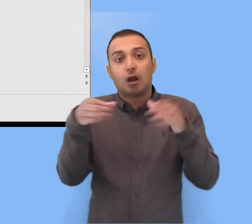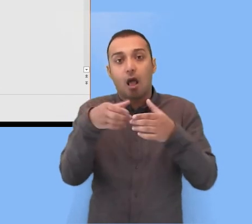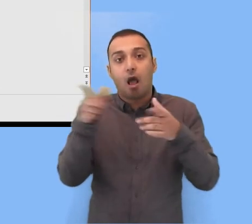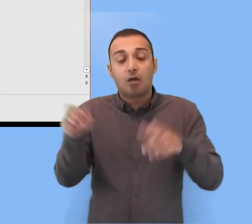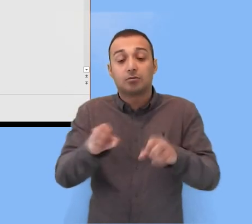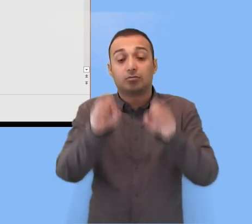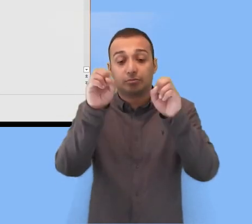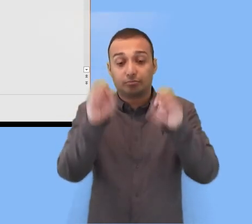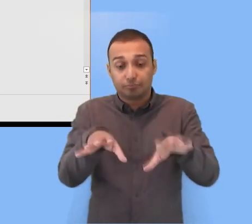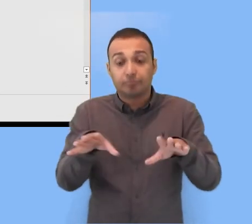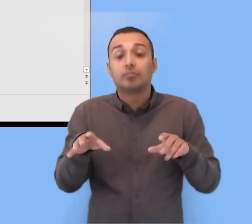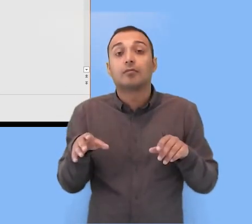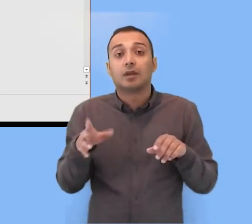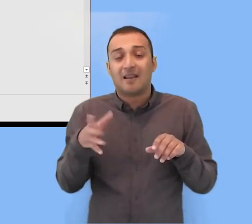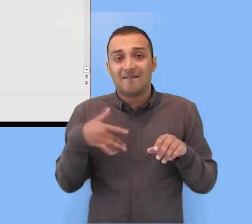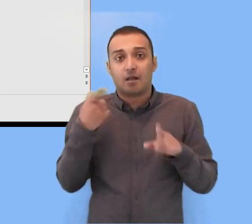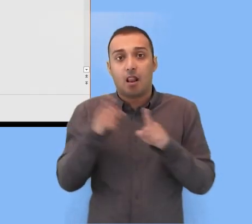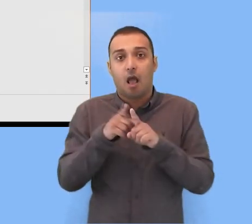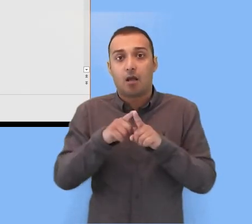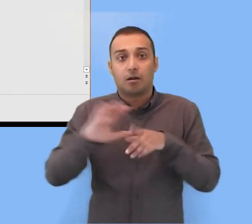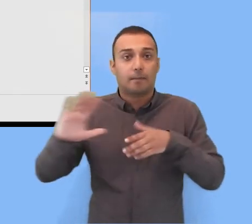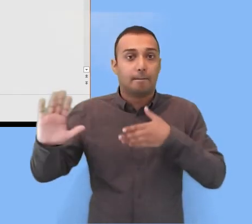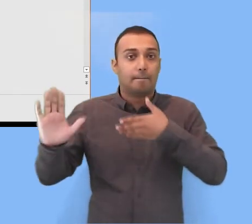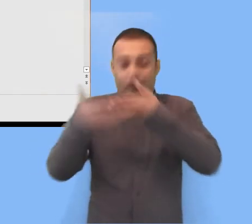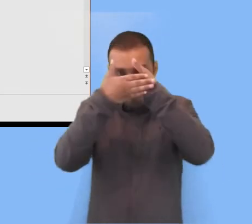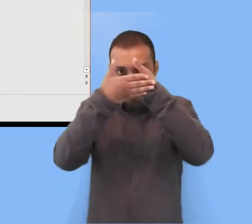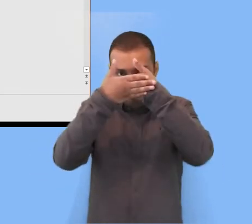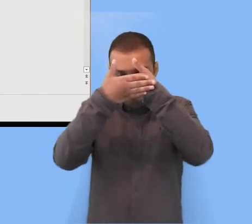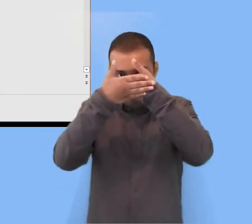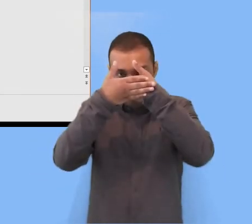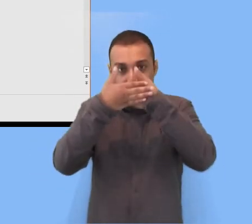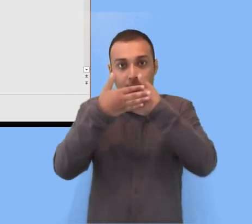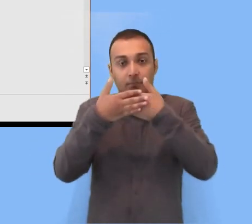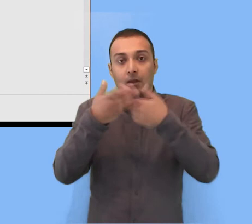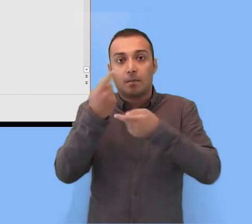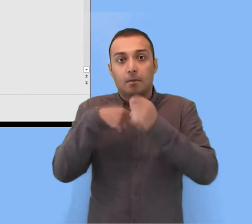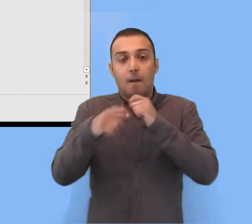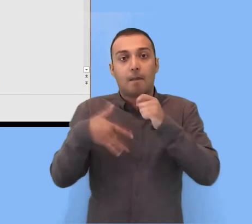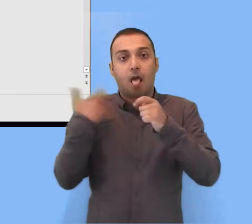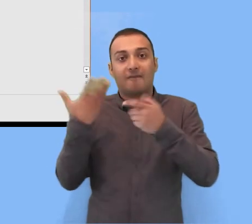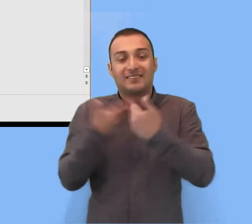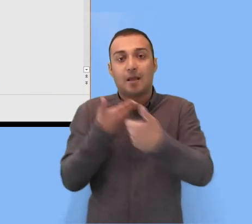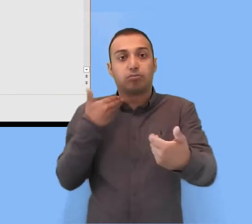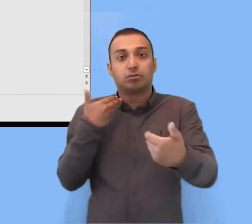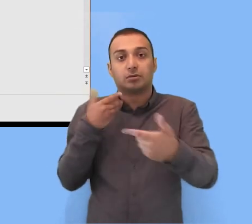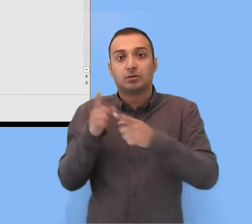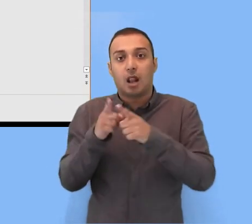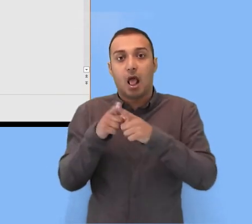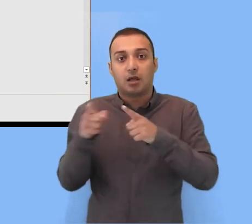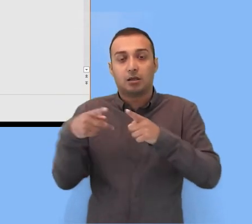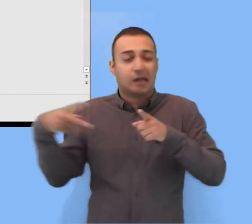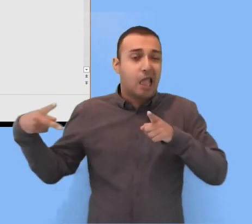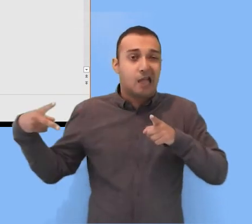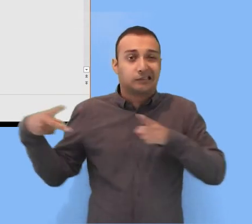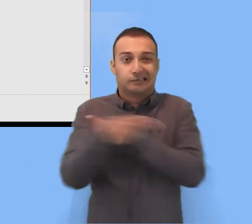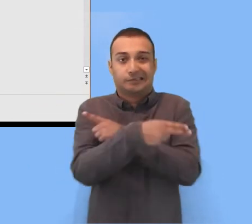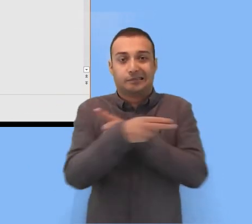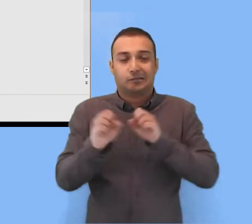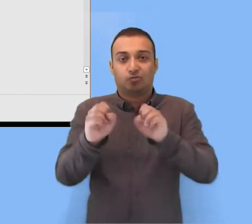as though it's really separate from their lives. And the same can happen the other way around when the child's